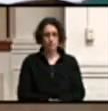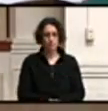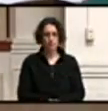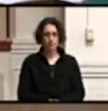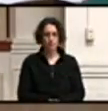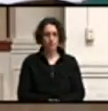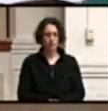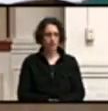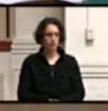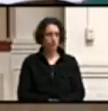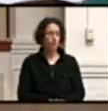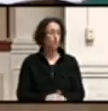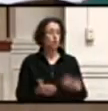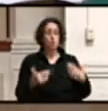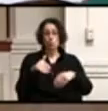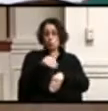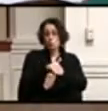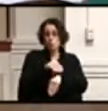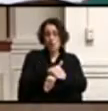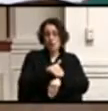just bring the board up to date.